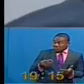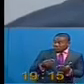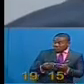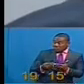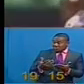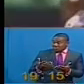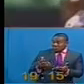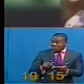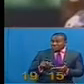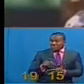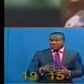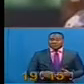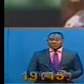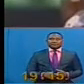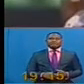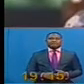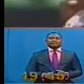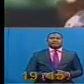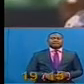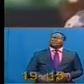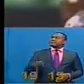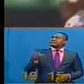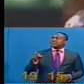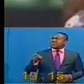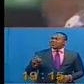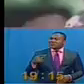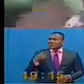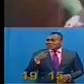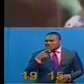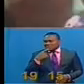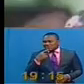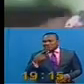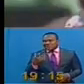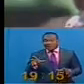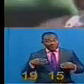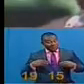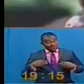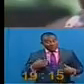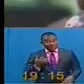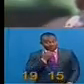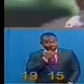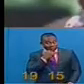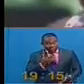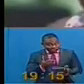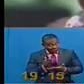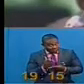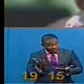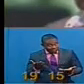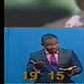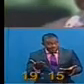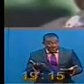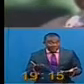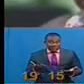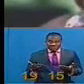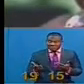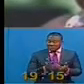he pleaded for mercy. You have admitted that what you were doing first was wrong. So any